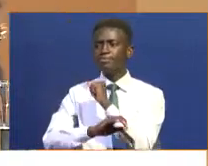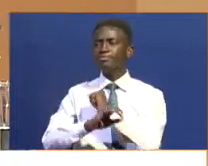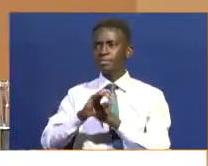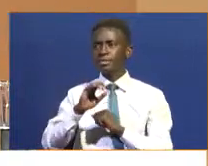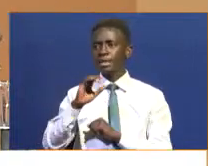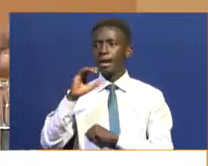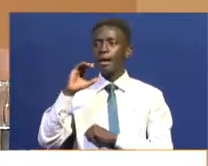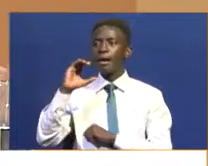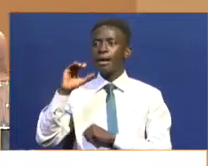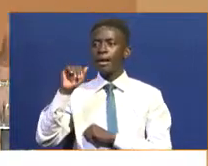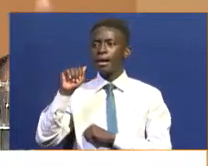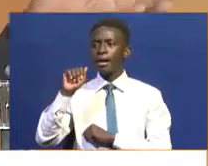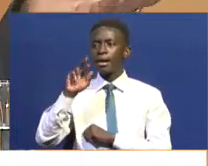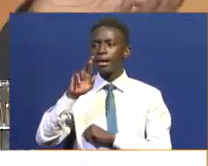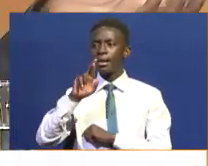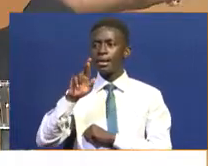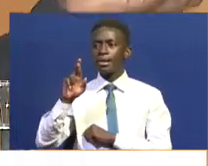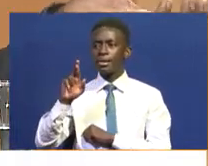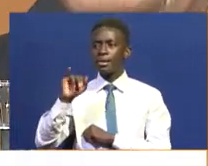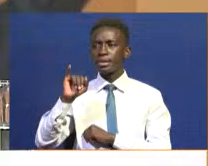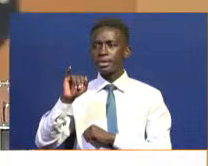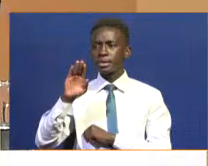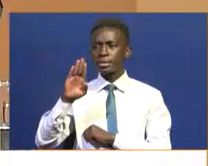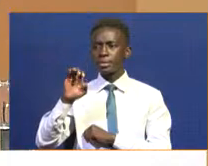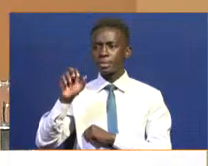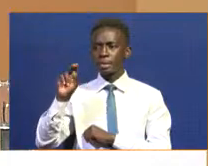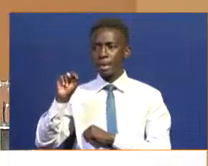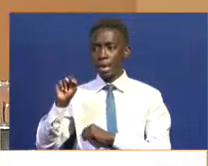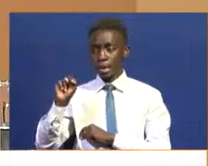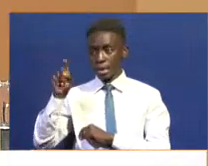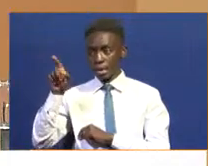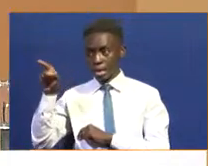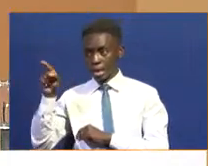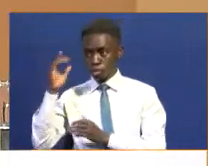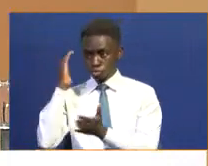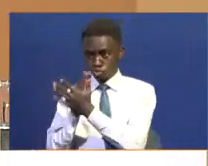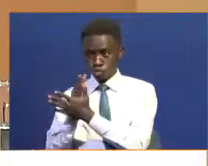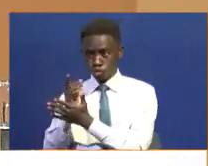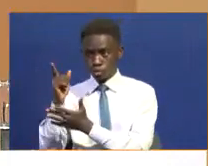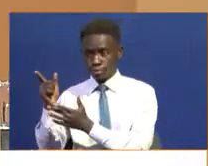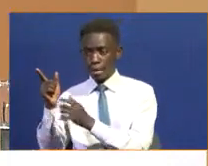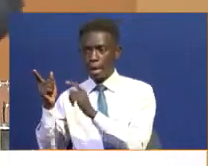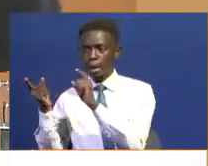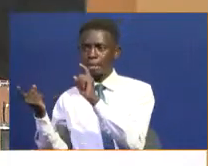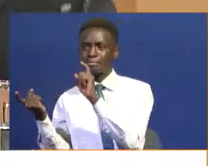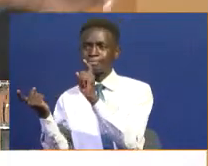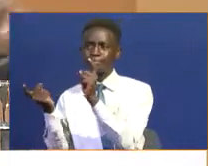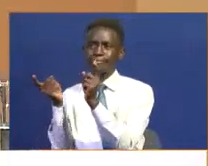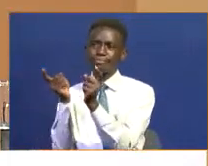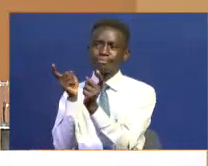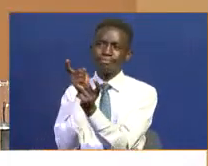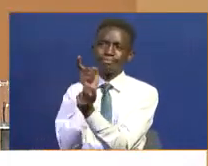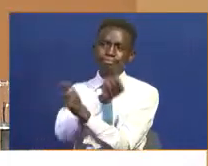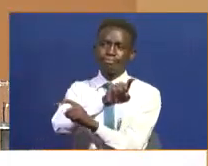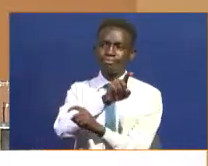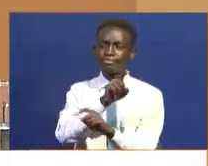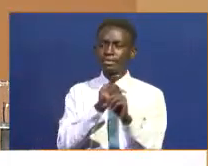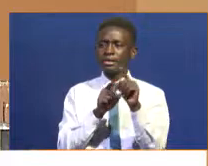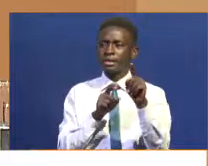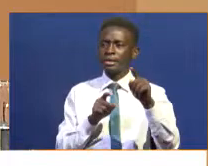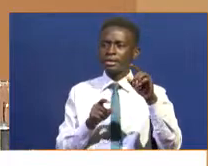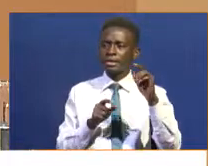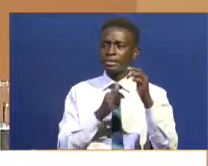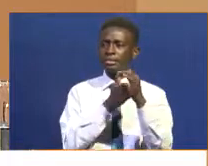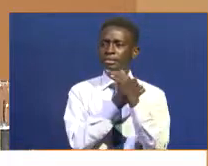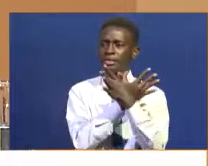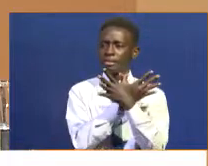that country, then it was reverted back to Germany, the end quarters of UNFCCC. Mm-hmm. So there are issues which